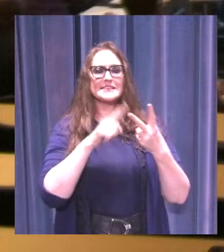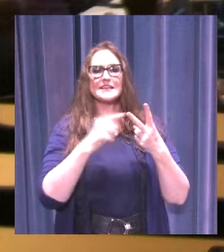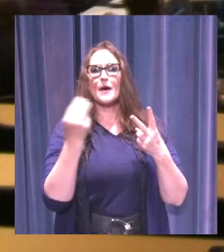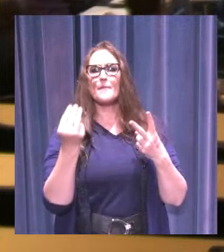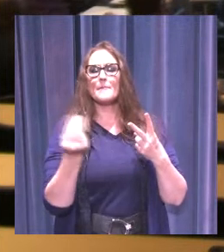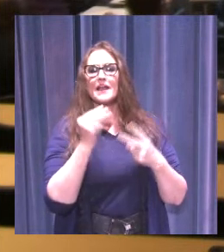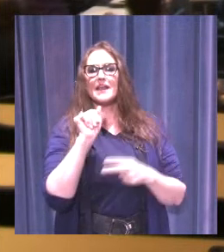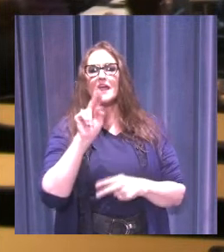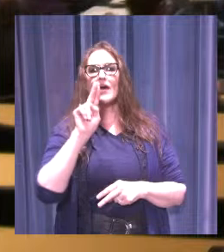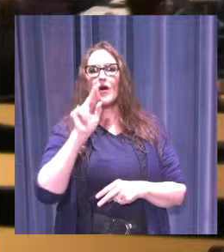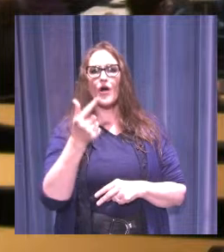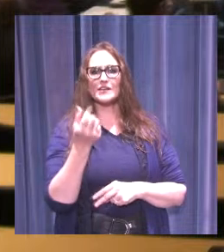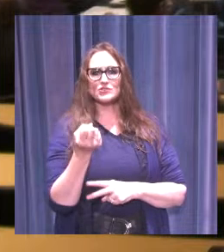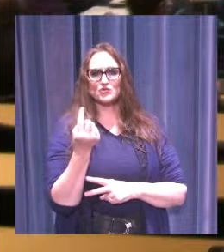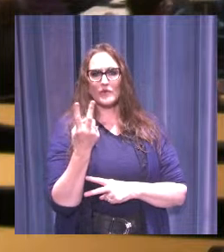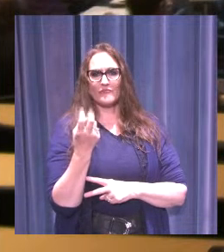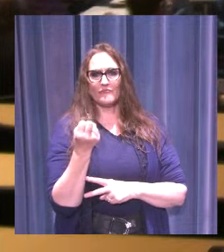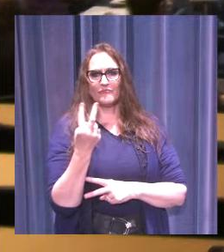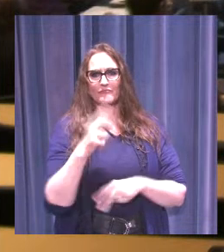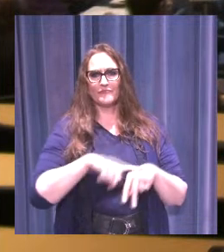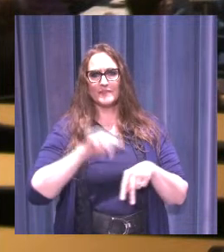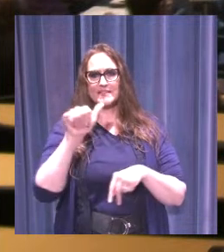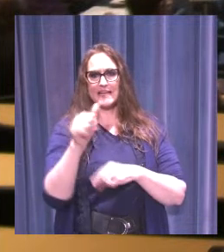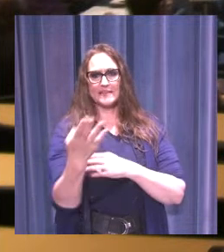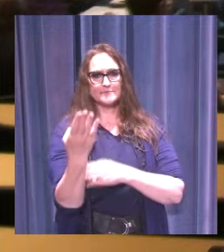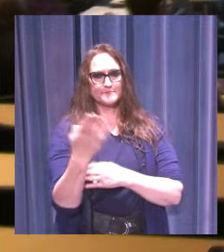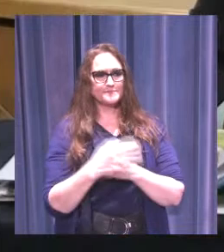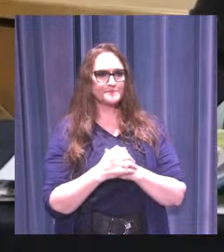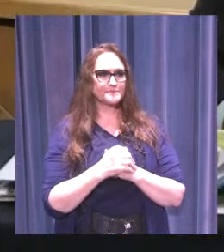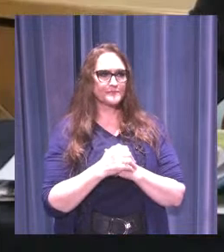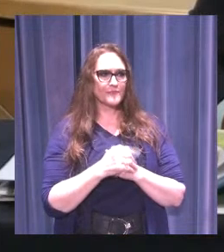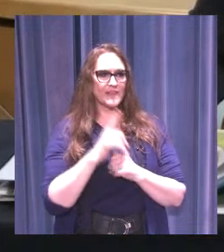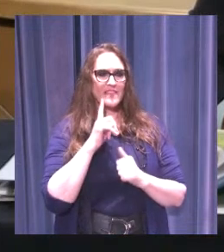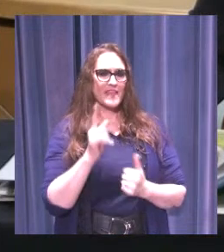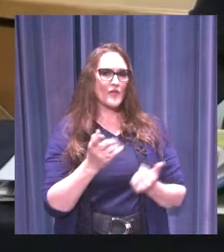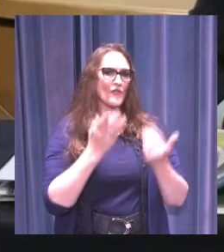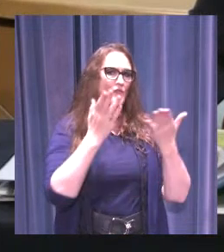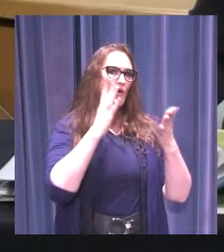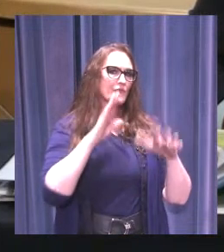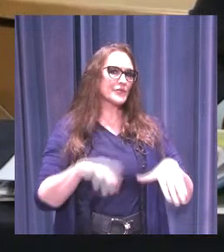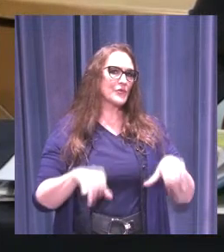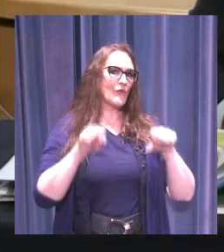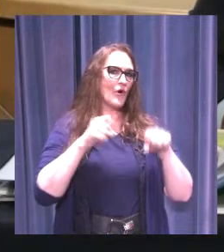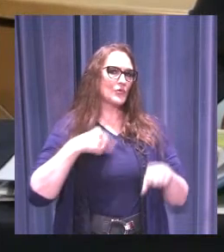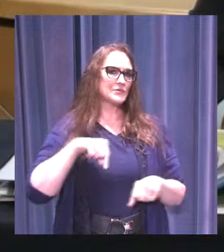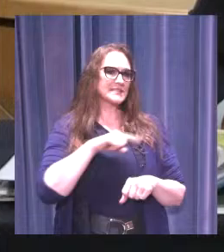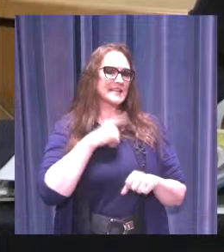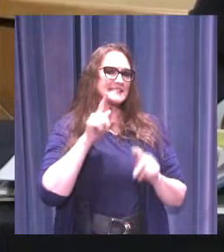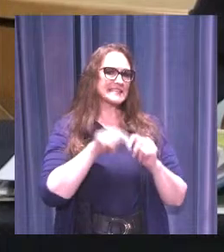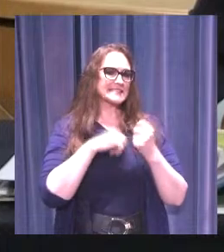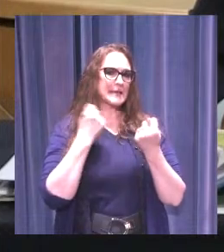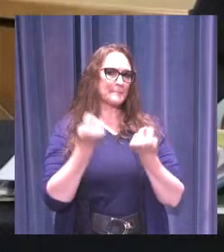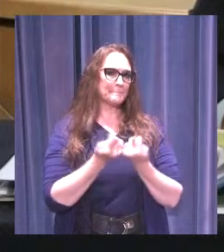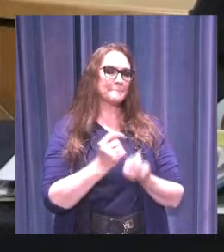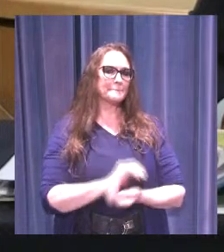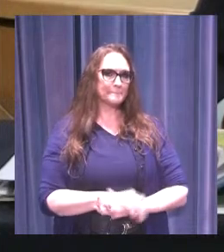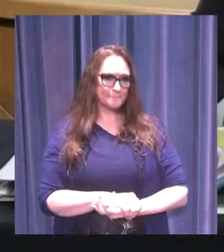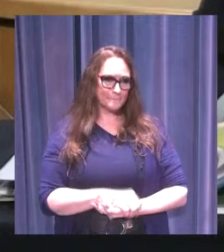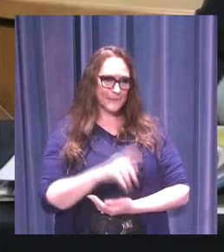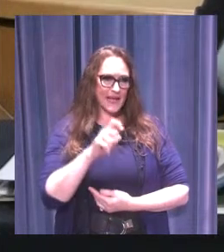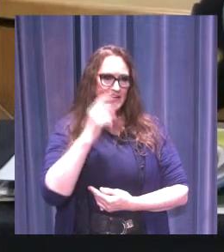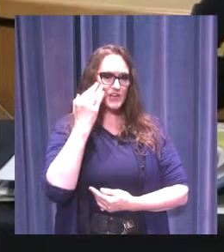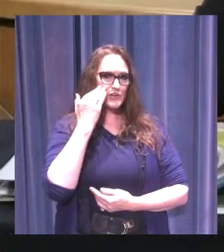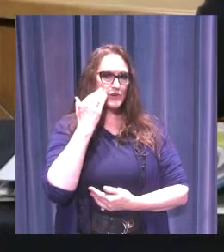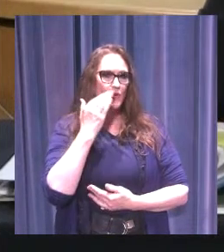Monday, August 12th at 10 a.m., they have offered to host us as a team. I need to know what